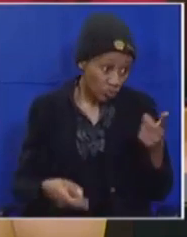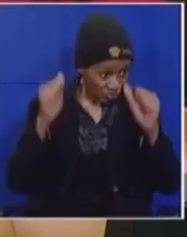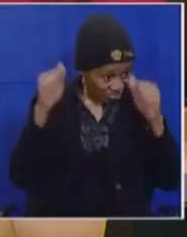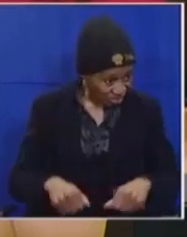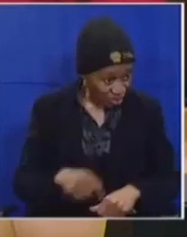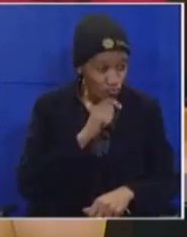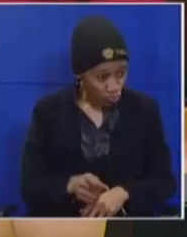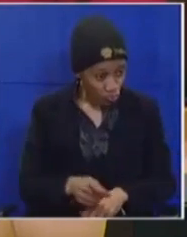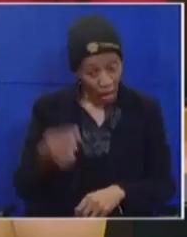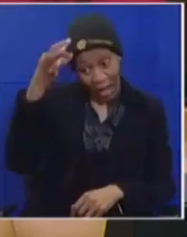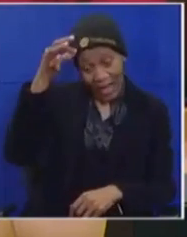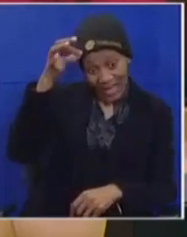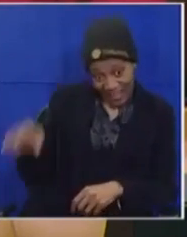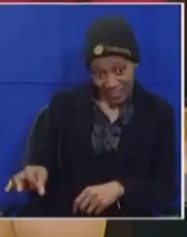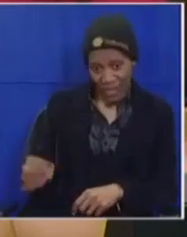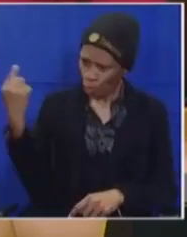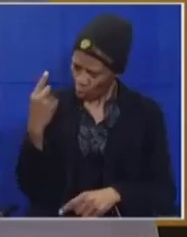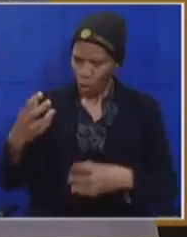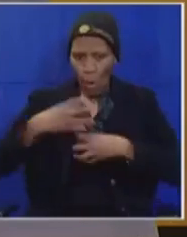must be the owner of the land?